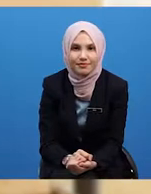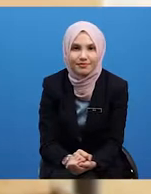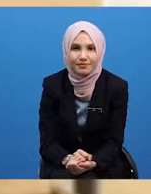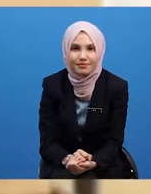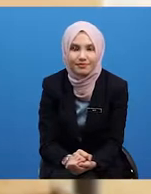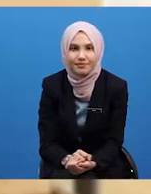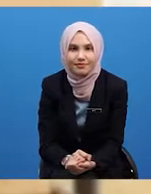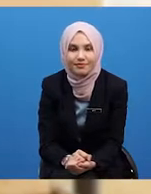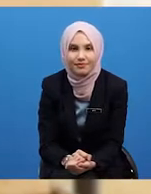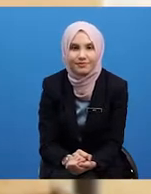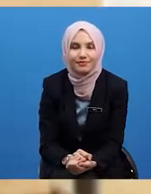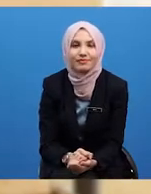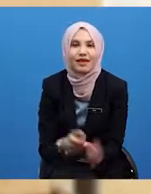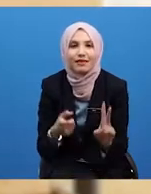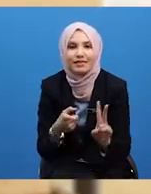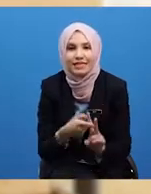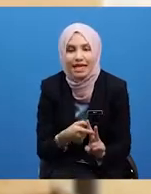Is your second paragraph ready?